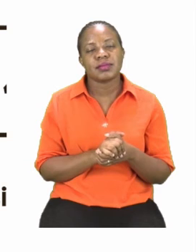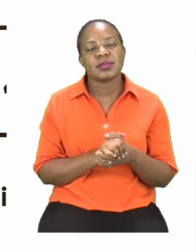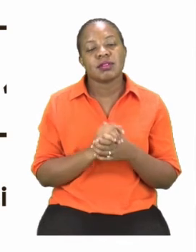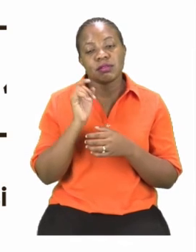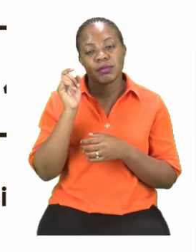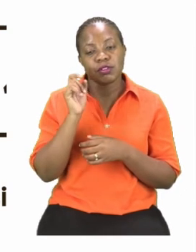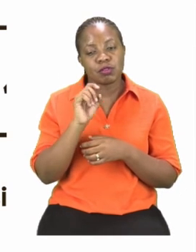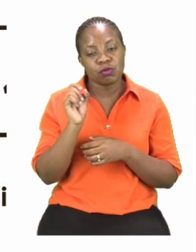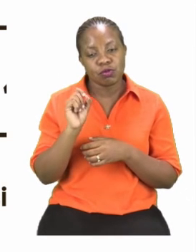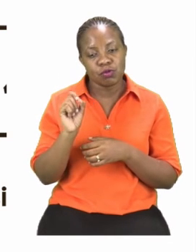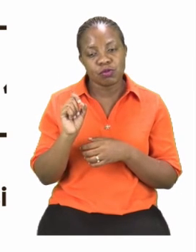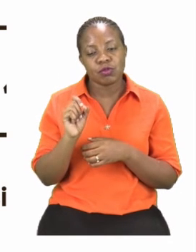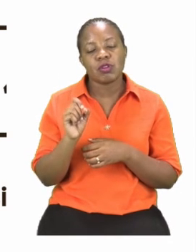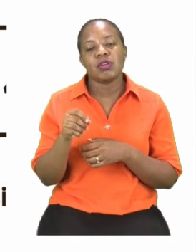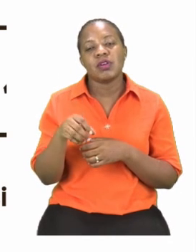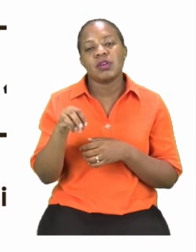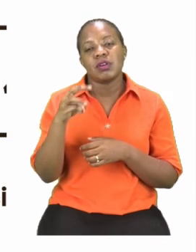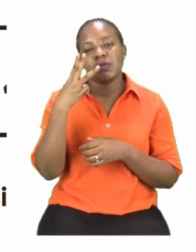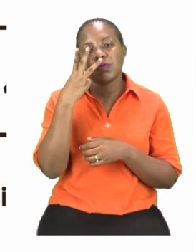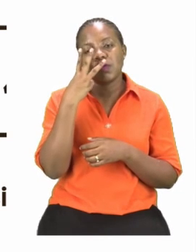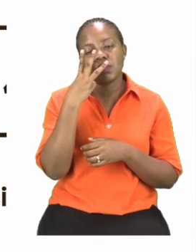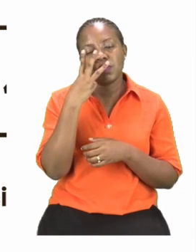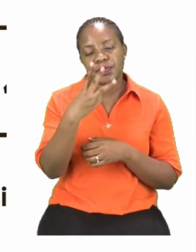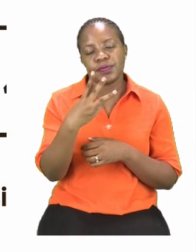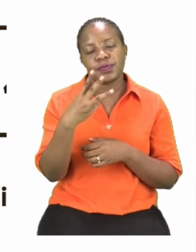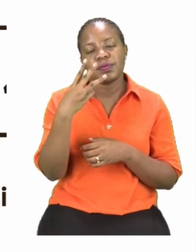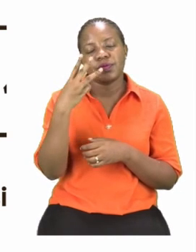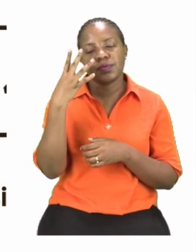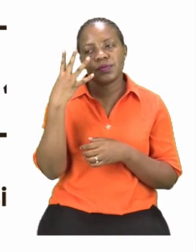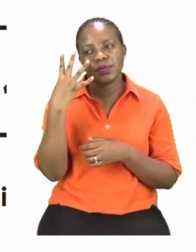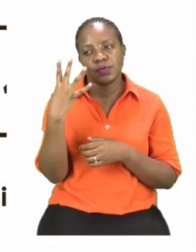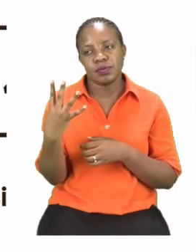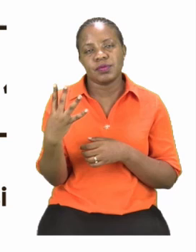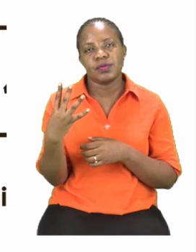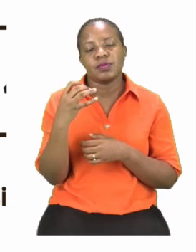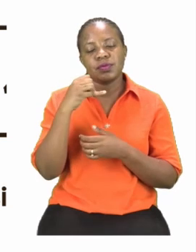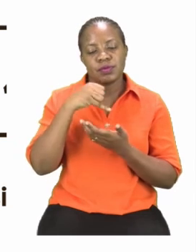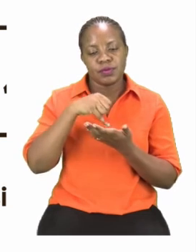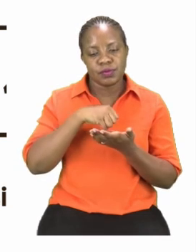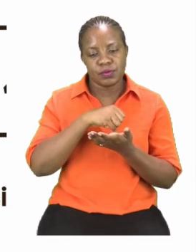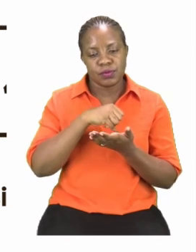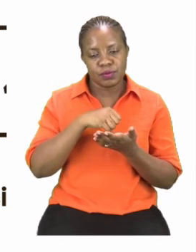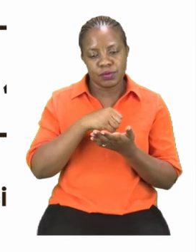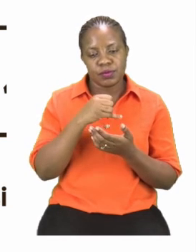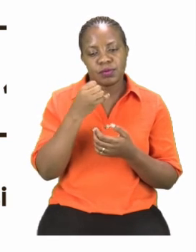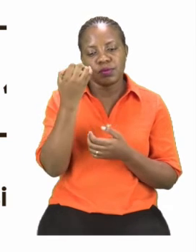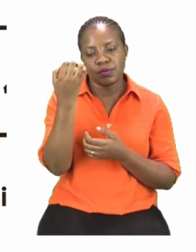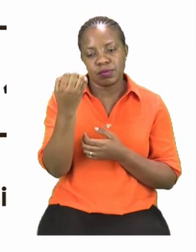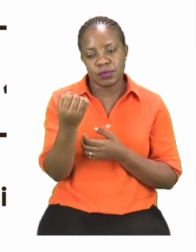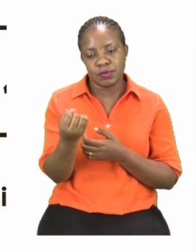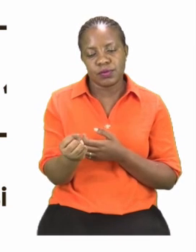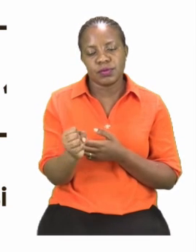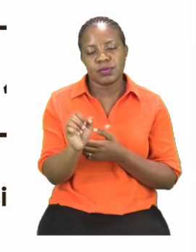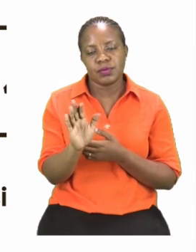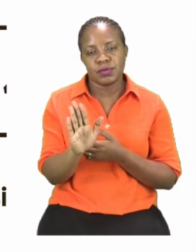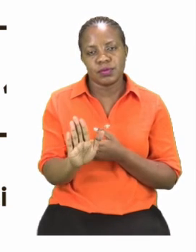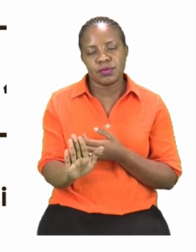to start at the next number from 7, which is 8. And we're going to count 10. Are we